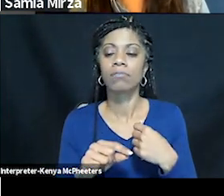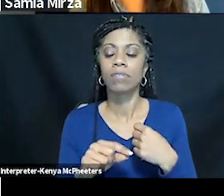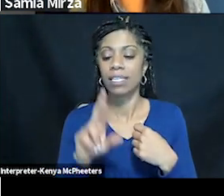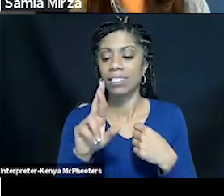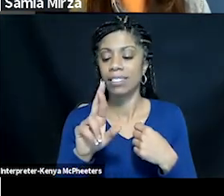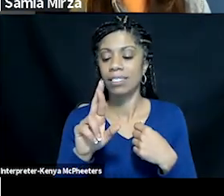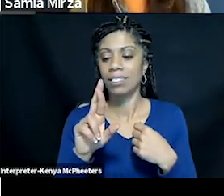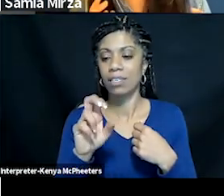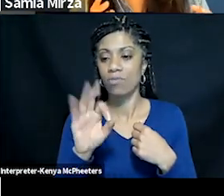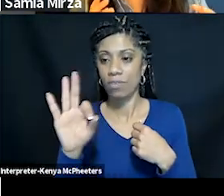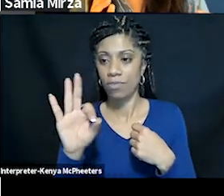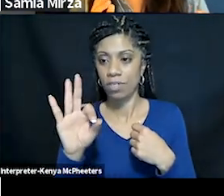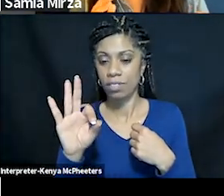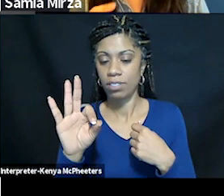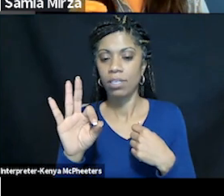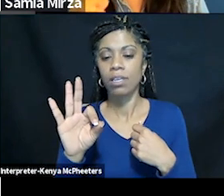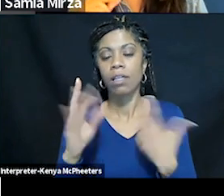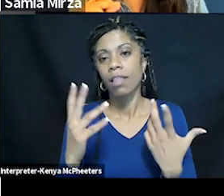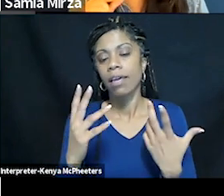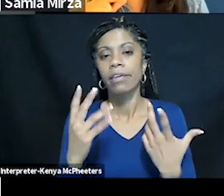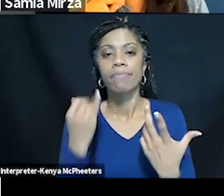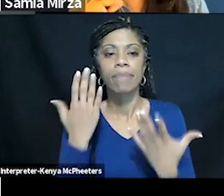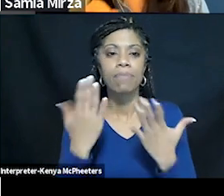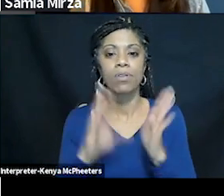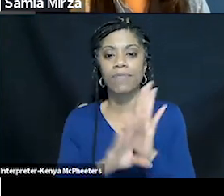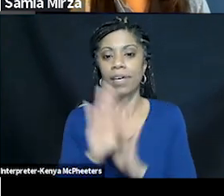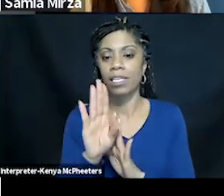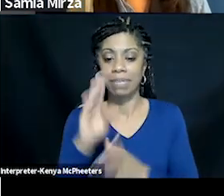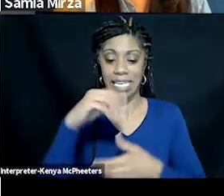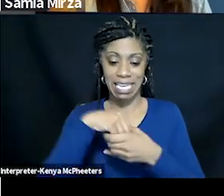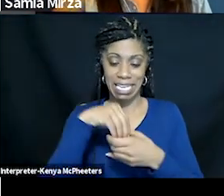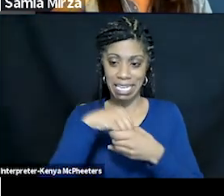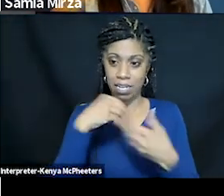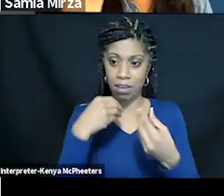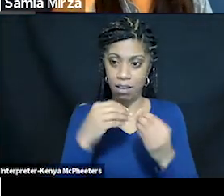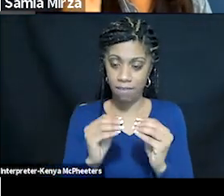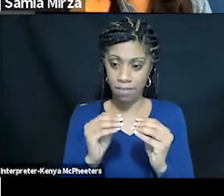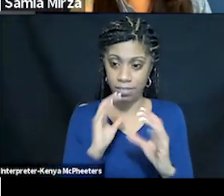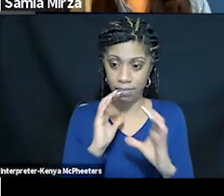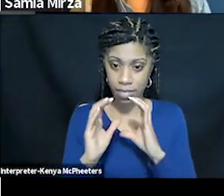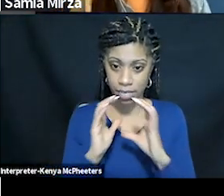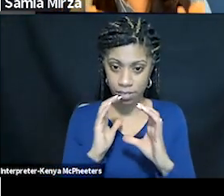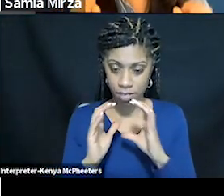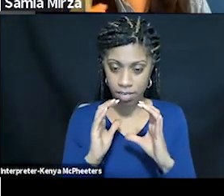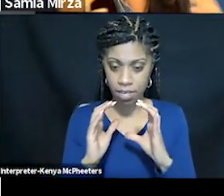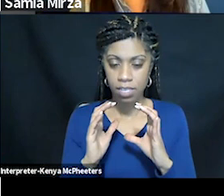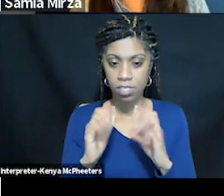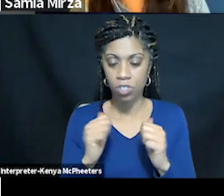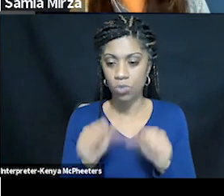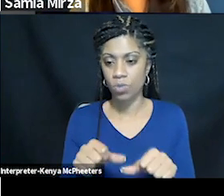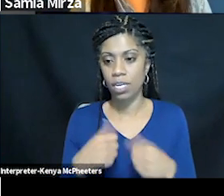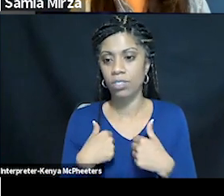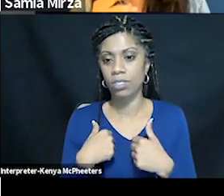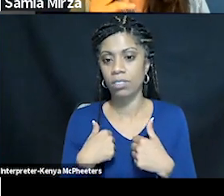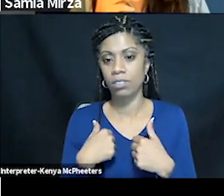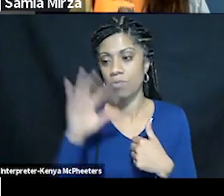internal communications, and so you can go there and you can do a quick reference of, these are 9 suggestions of things that I need to